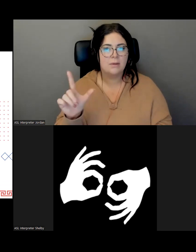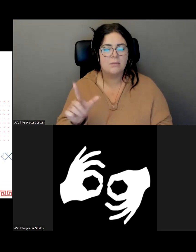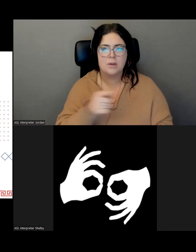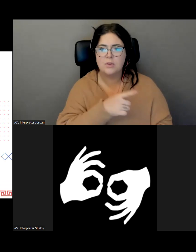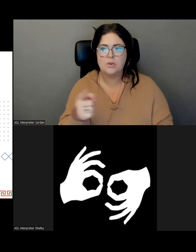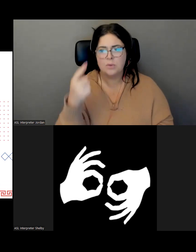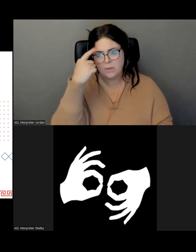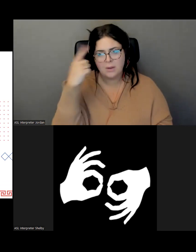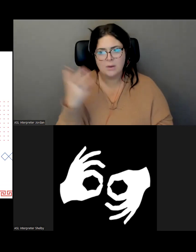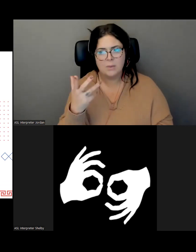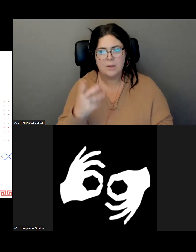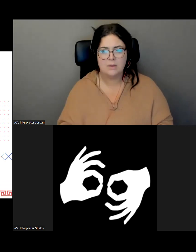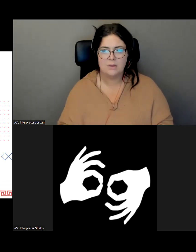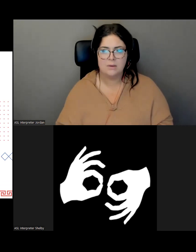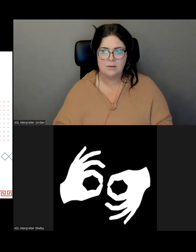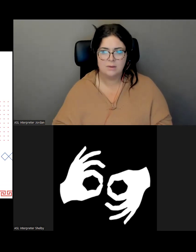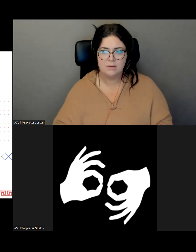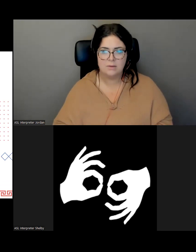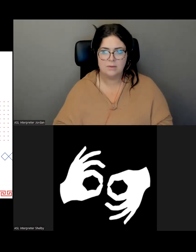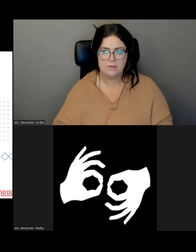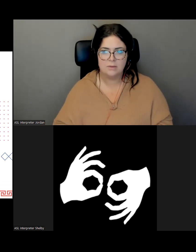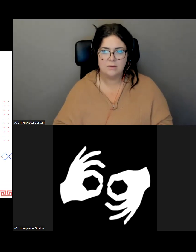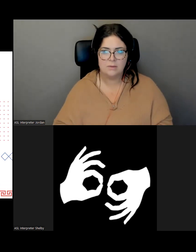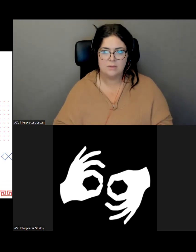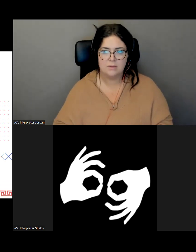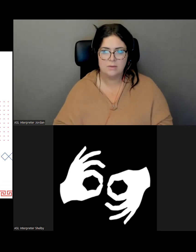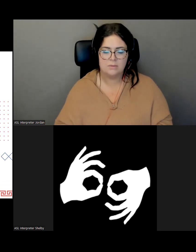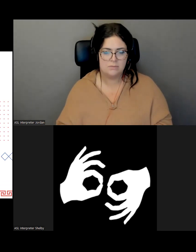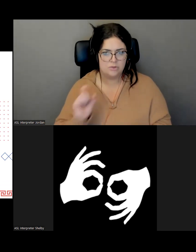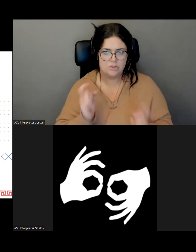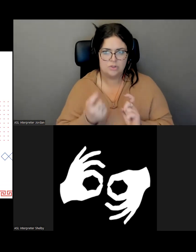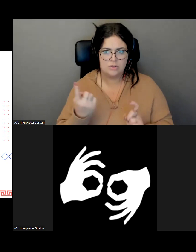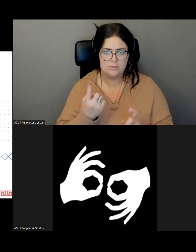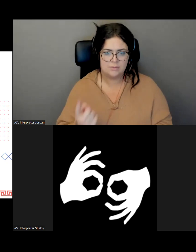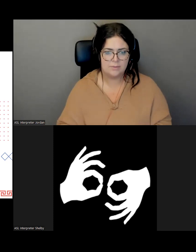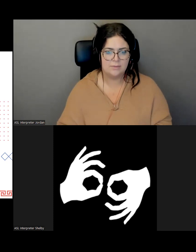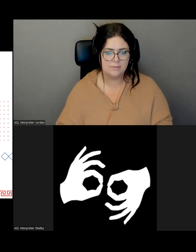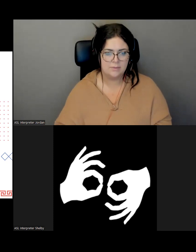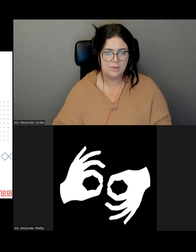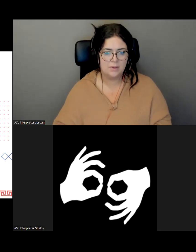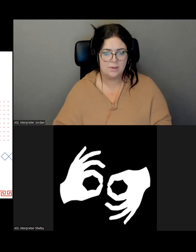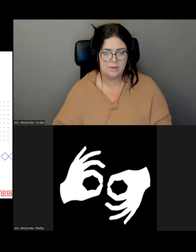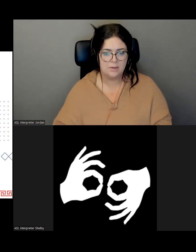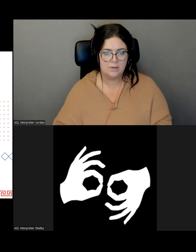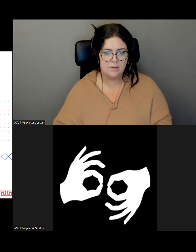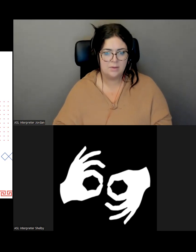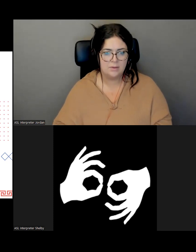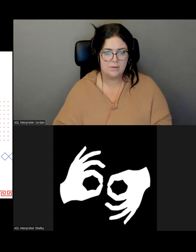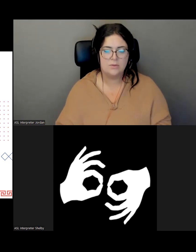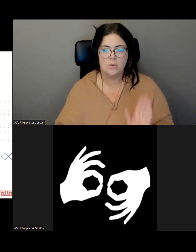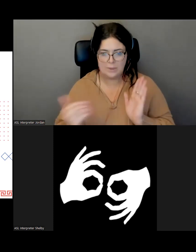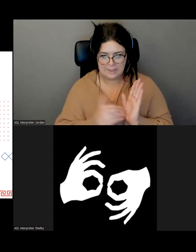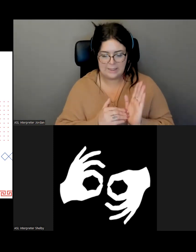I'm actually going to just change something really quickly here. All right, there we go. And so you can do the same thing. You